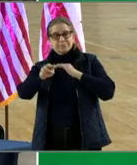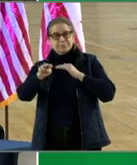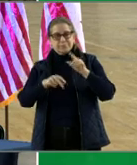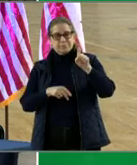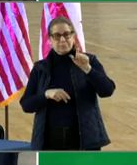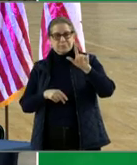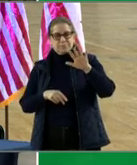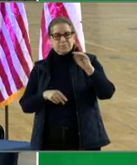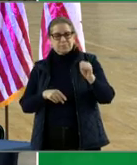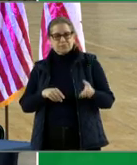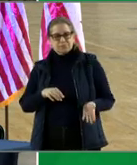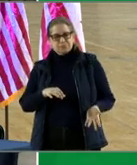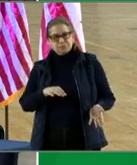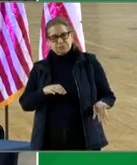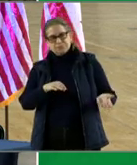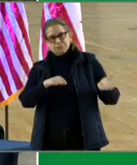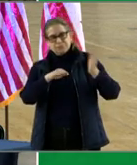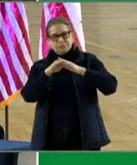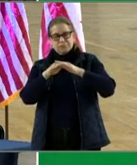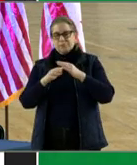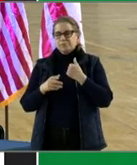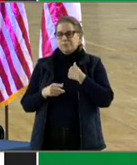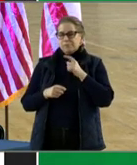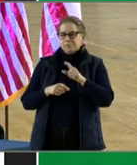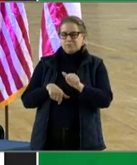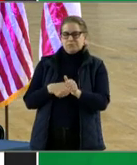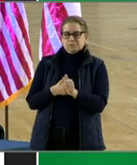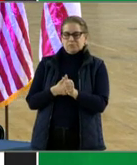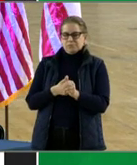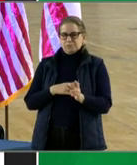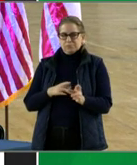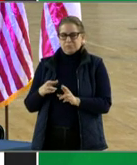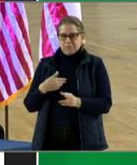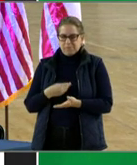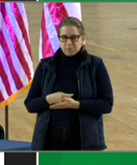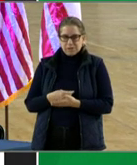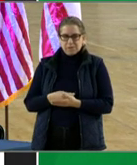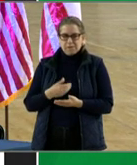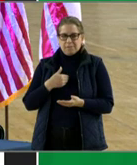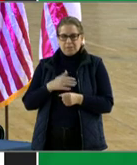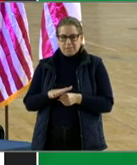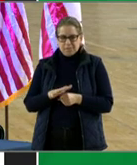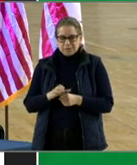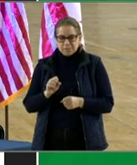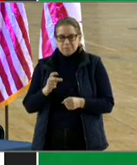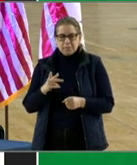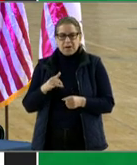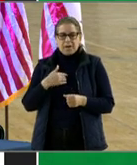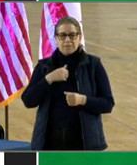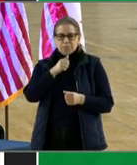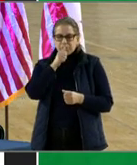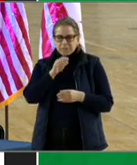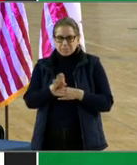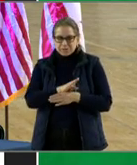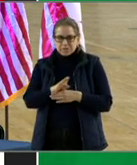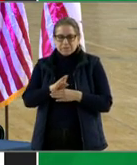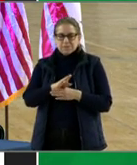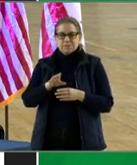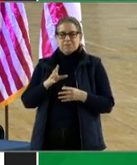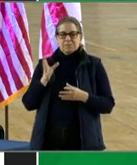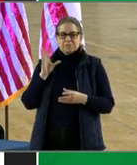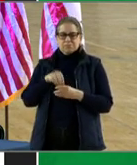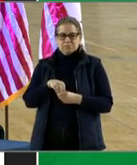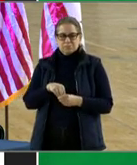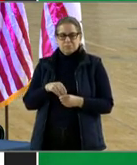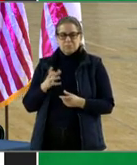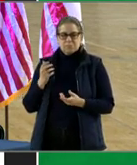procurement sides in every angle, both federal government and the private sector, to ensure that we're looking at all of those areas. What needs to be